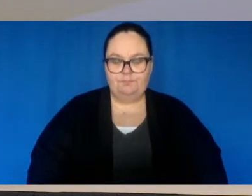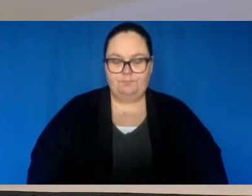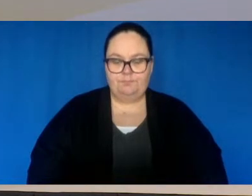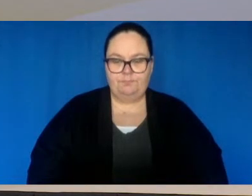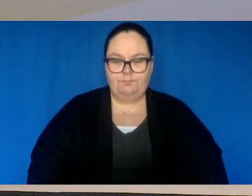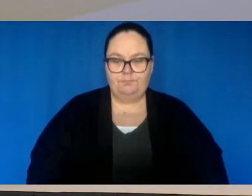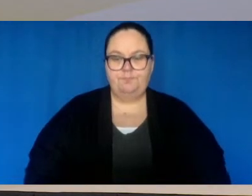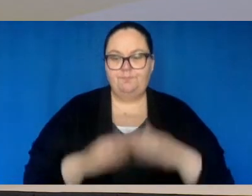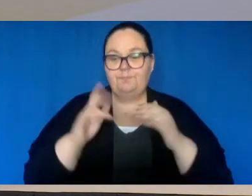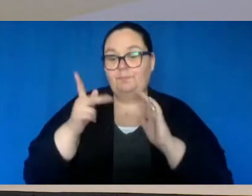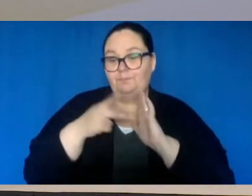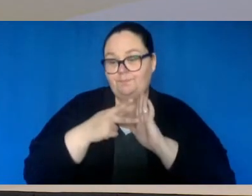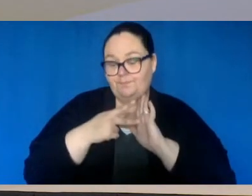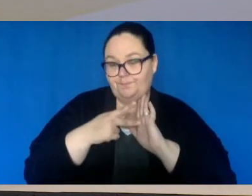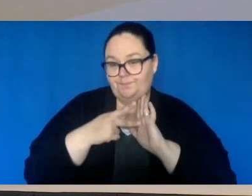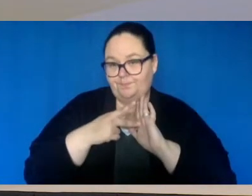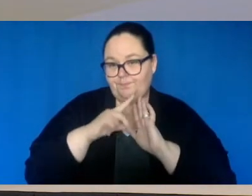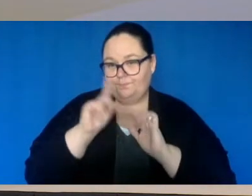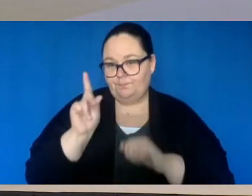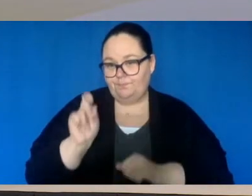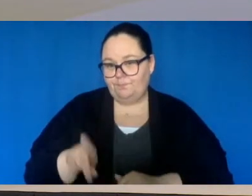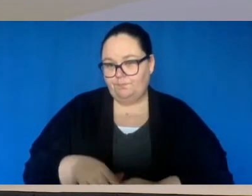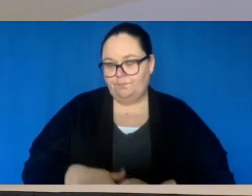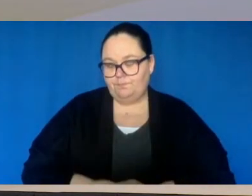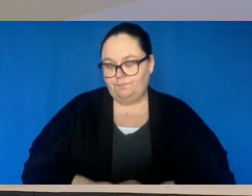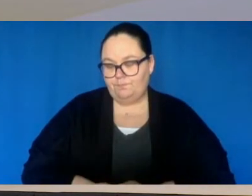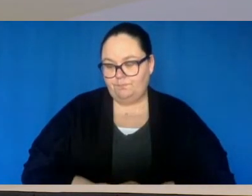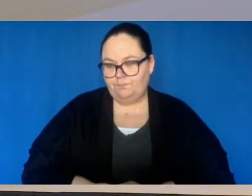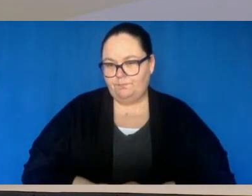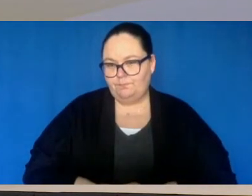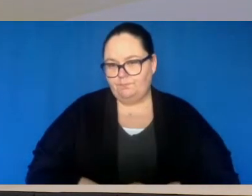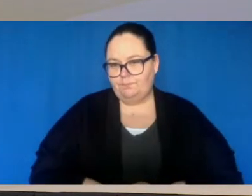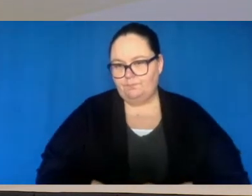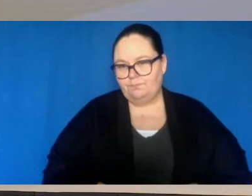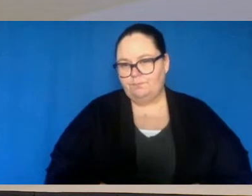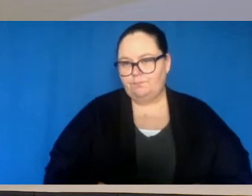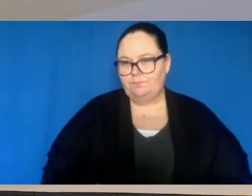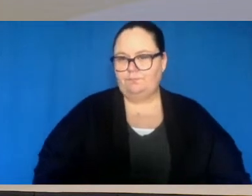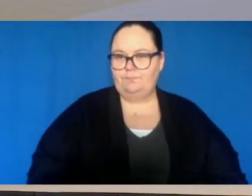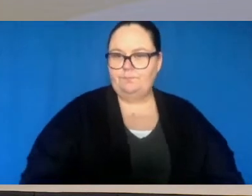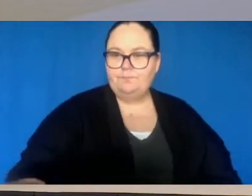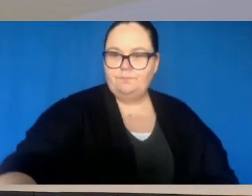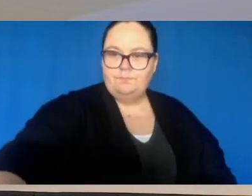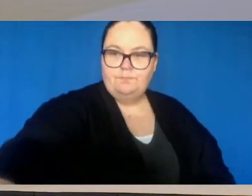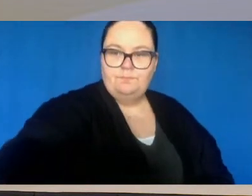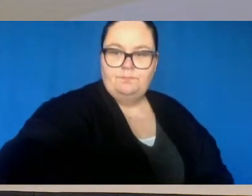And so just wondering if there will be any,